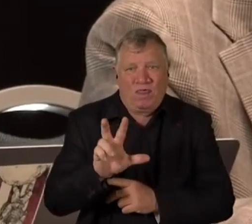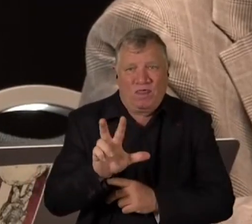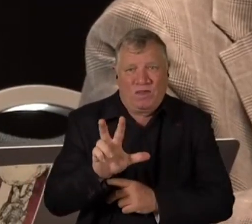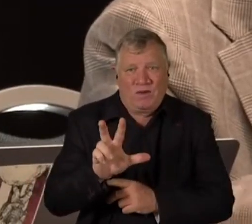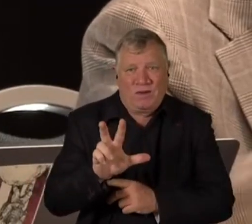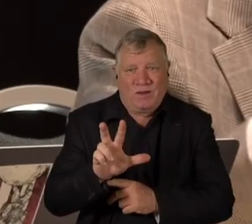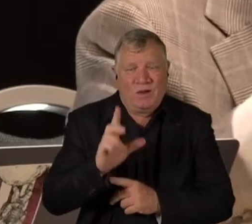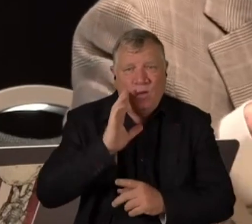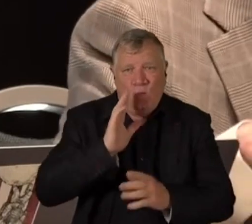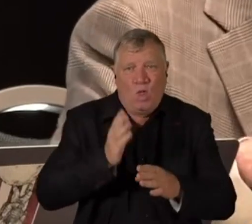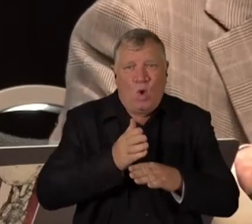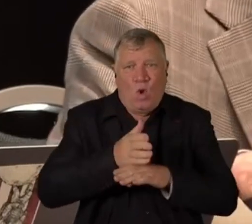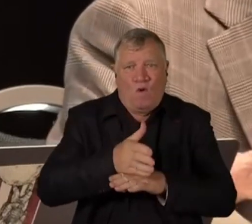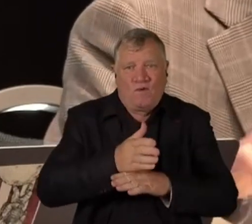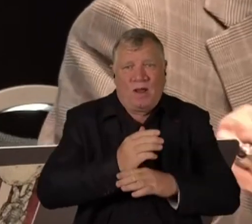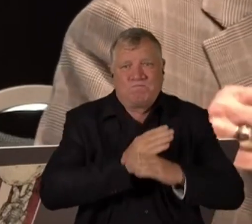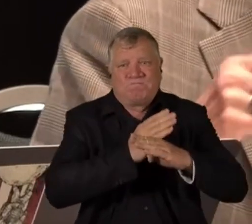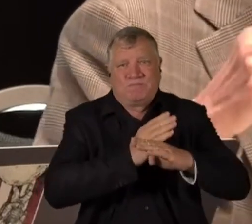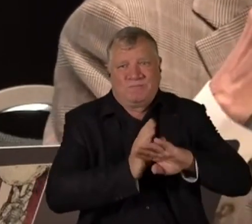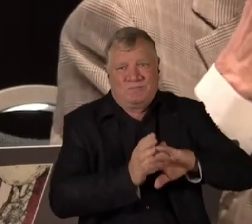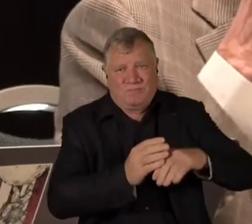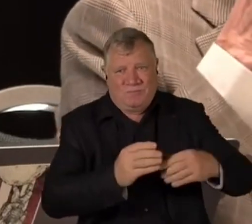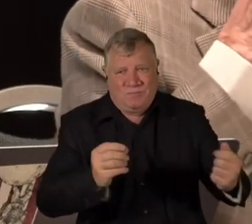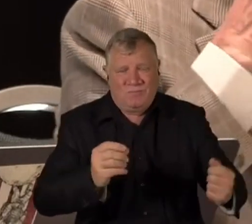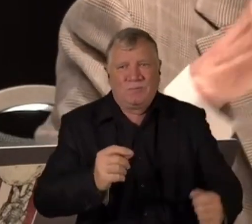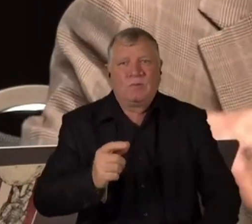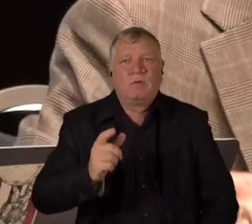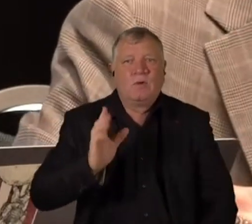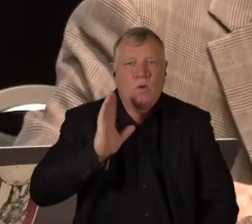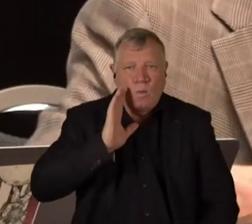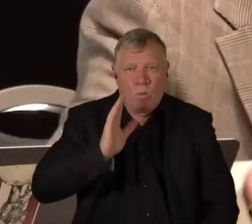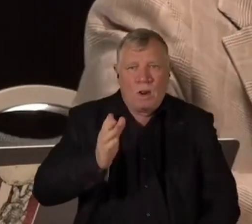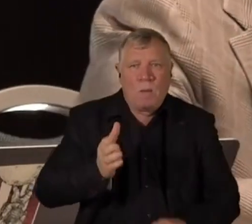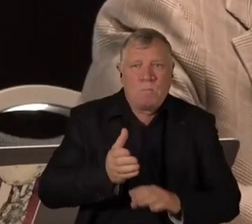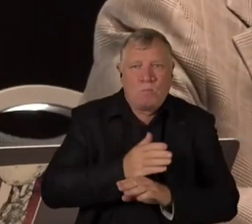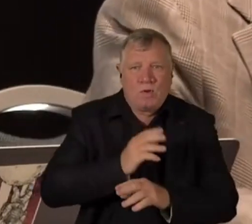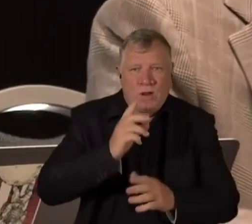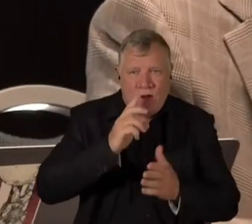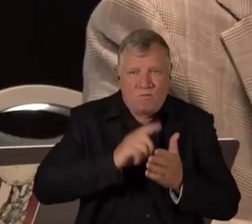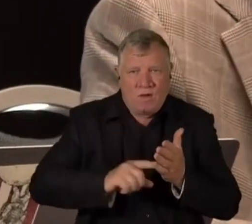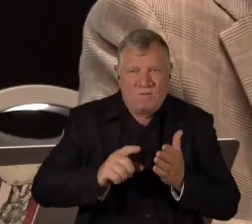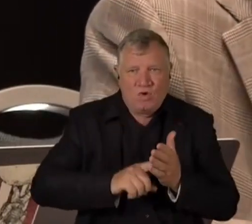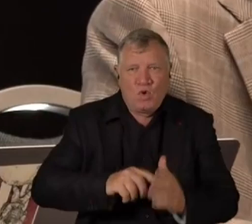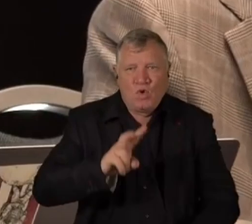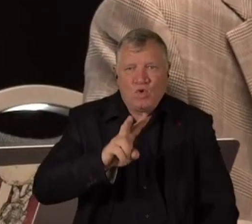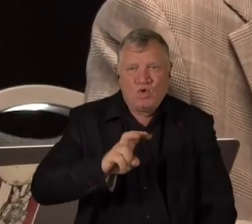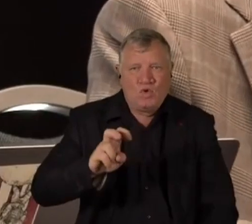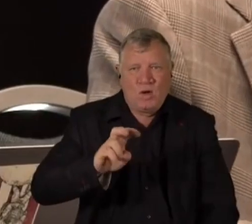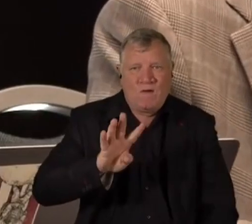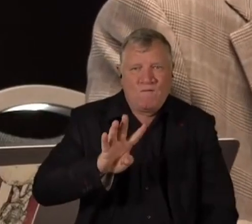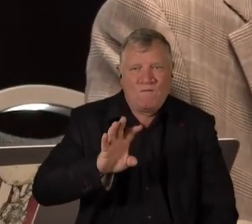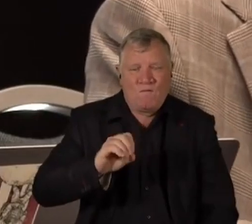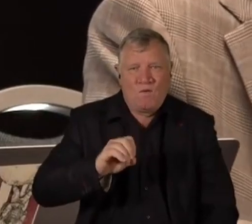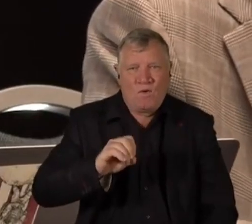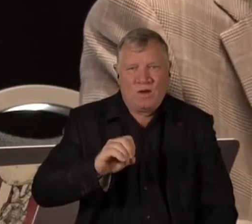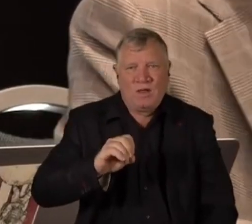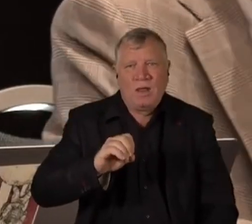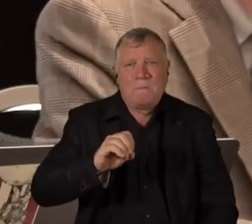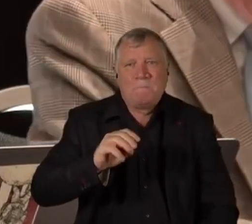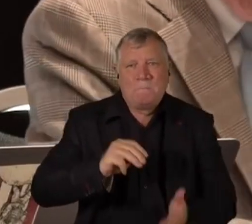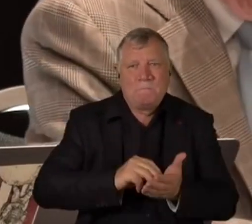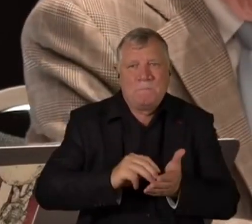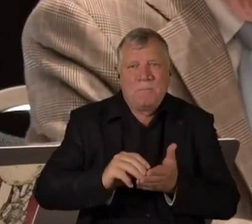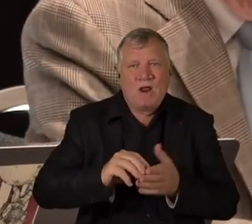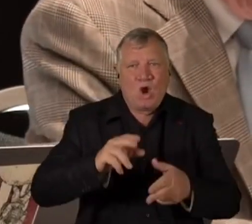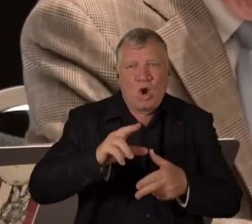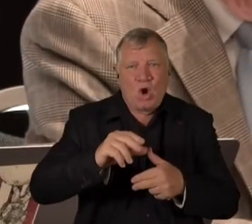very hard to overcome obstacles, they've committed to pre-review approximately $240 million in Hurricane Fiona expenses,